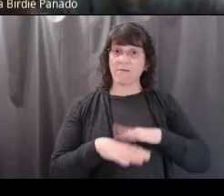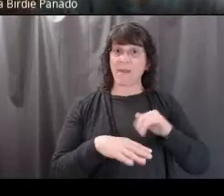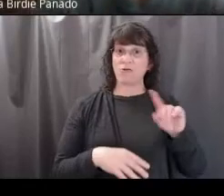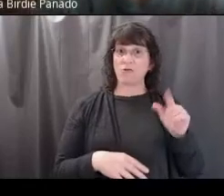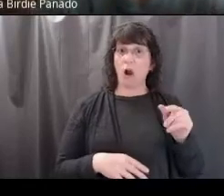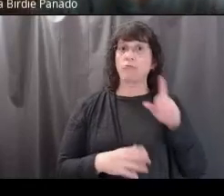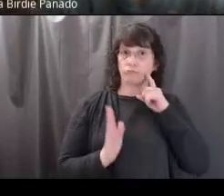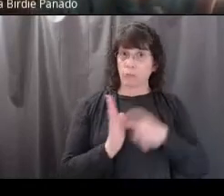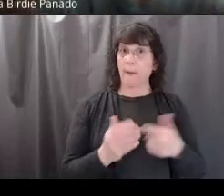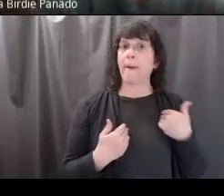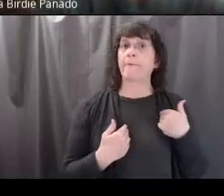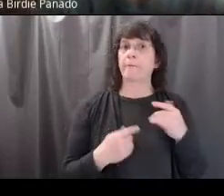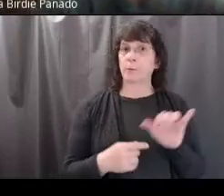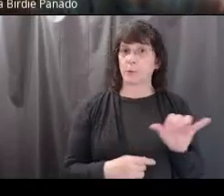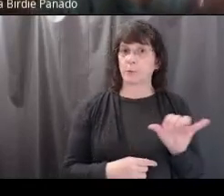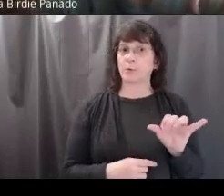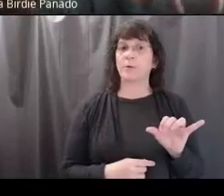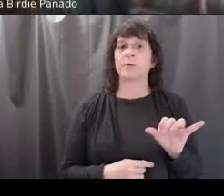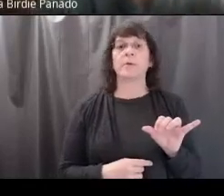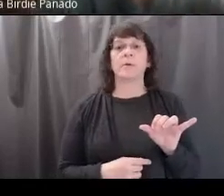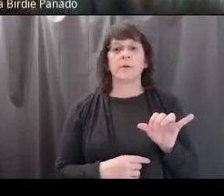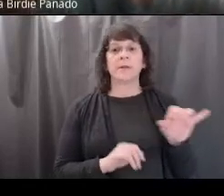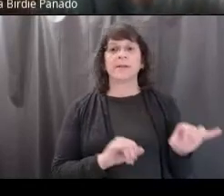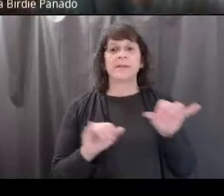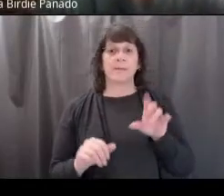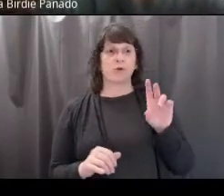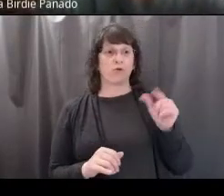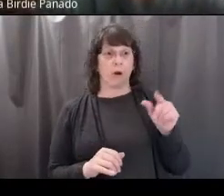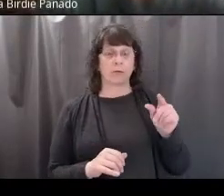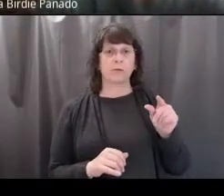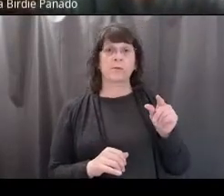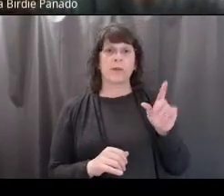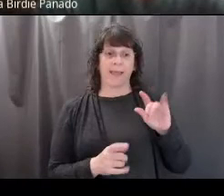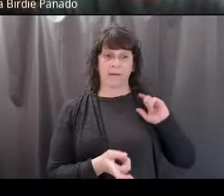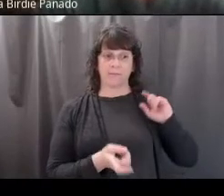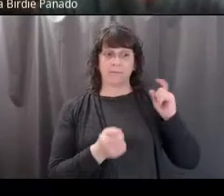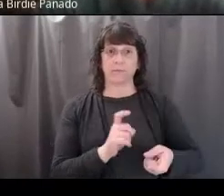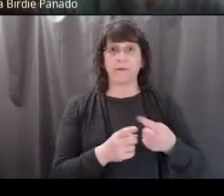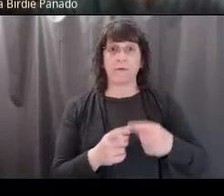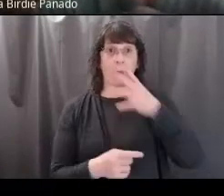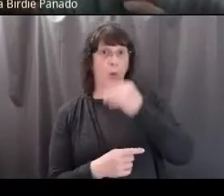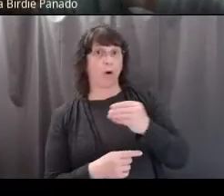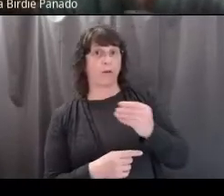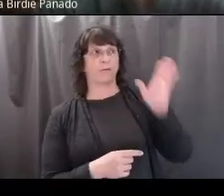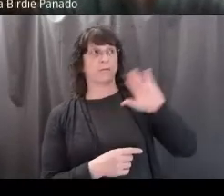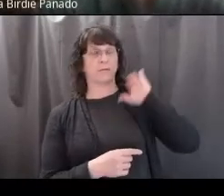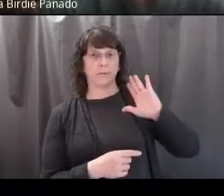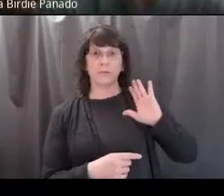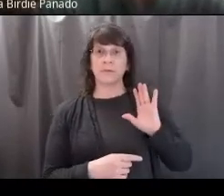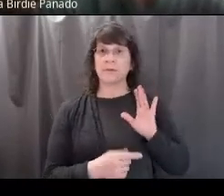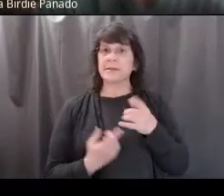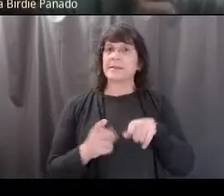they have these sharp teeth as well, as our dogs did evolve from wolves at one point in their